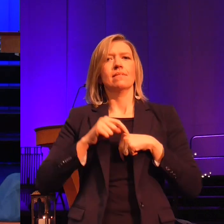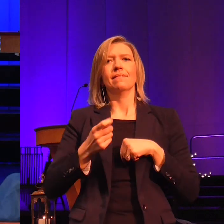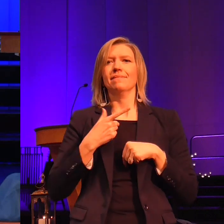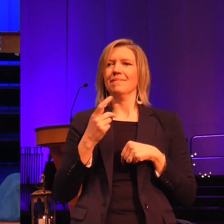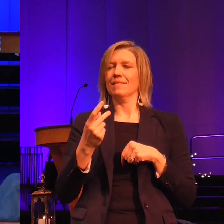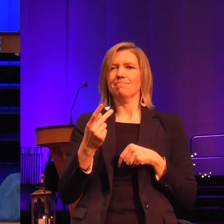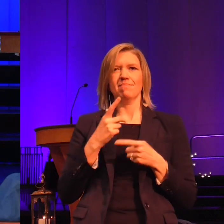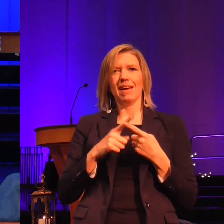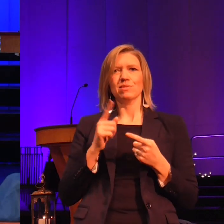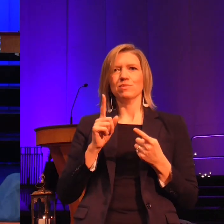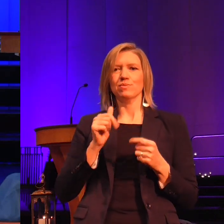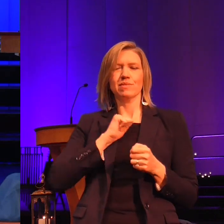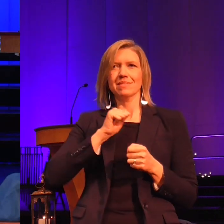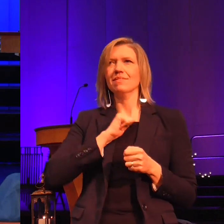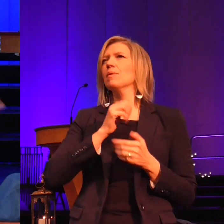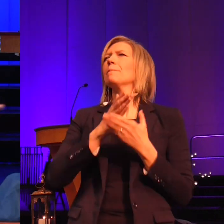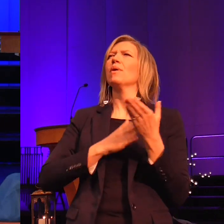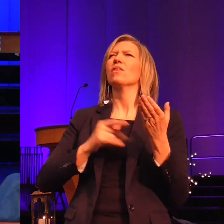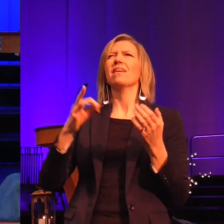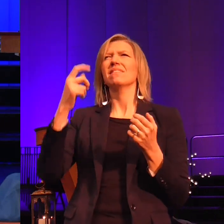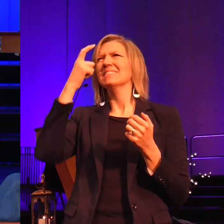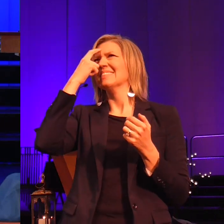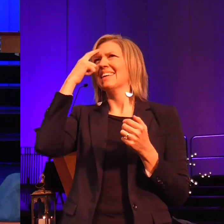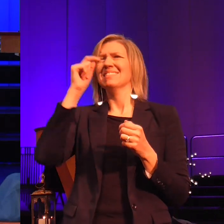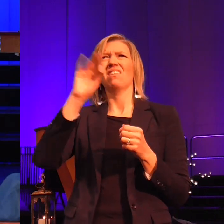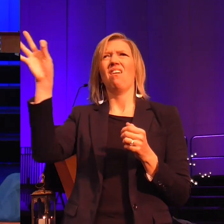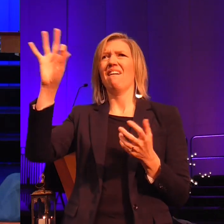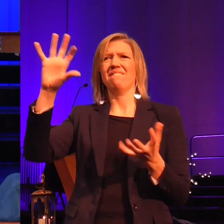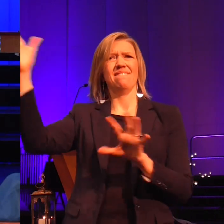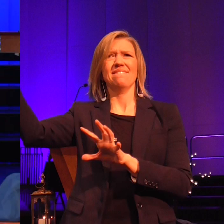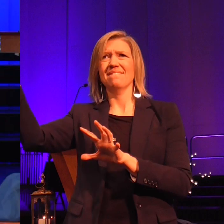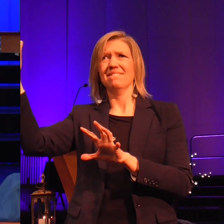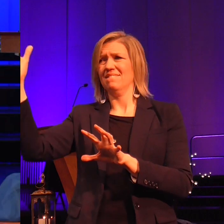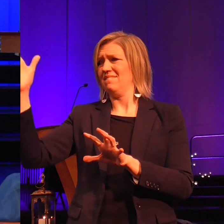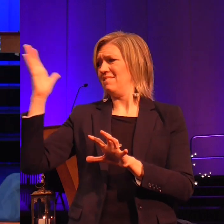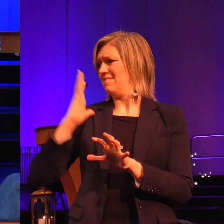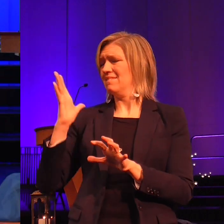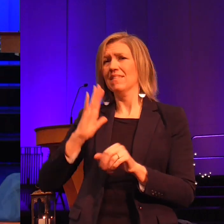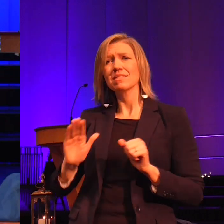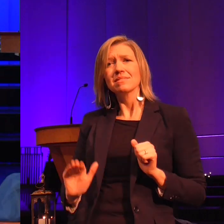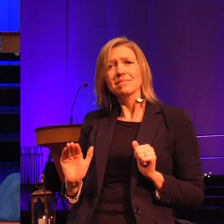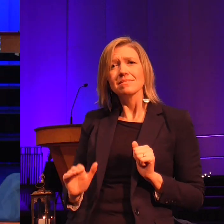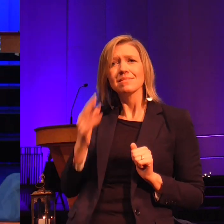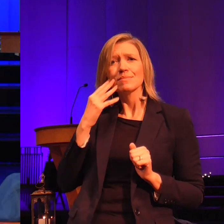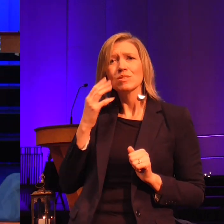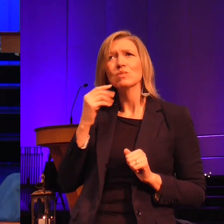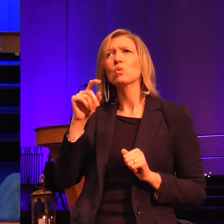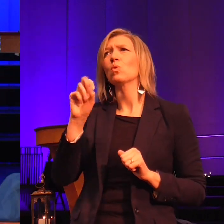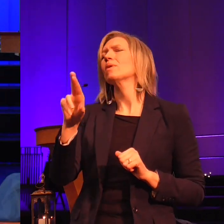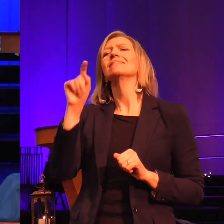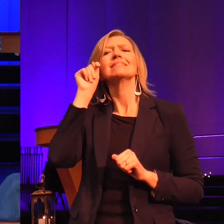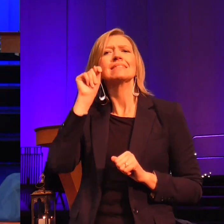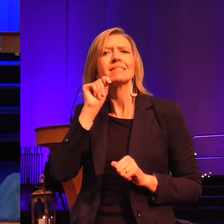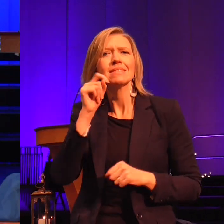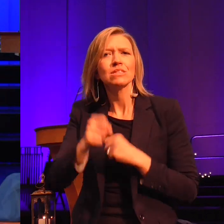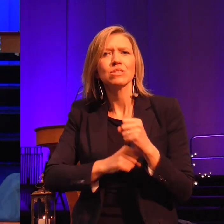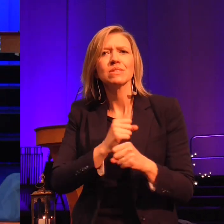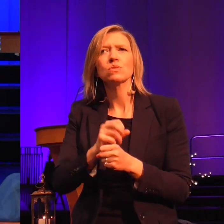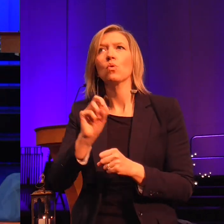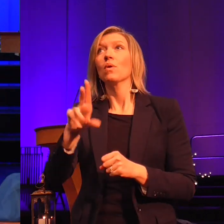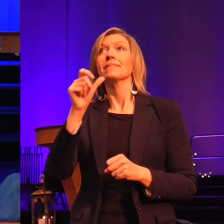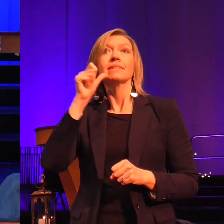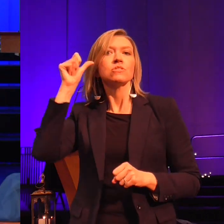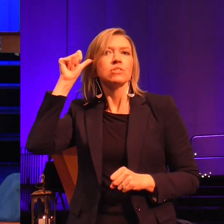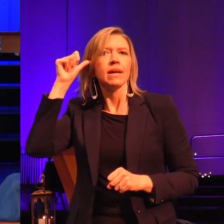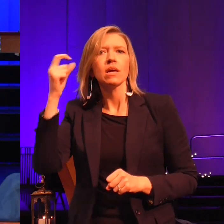like a part of our psyche is off in our childhood, or off when we were a teenager, or off yesterday when that person said that thing to us, or